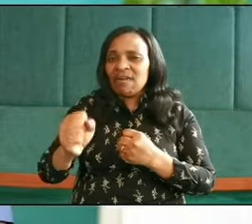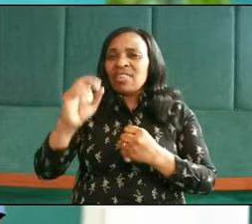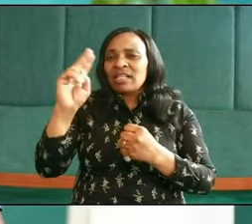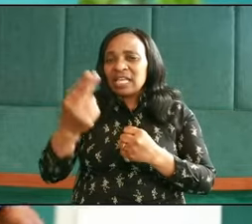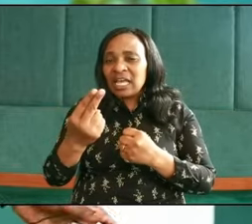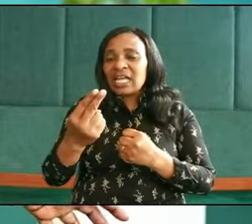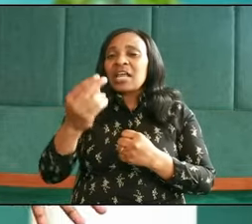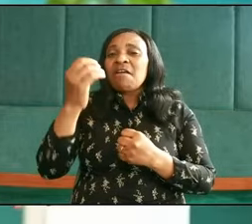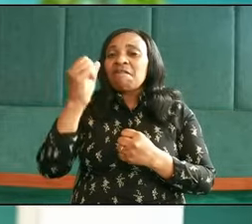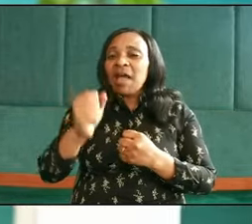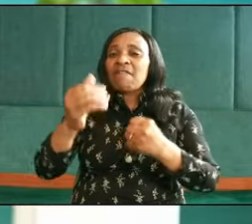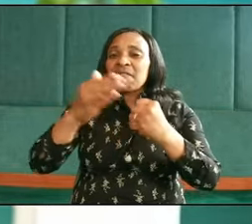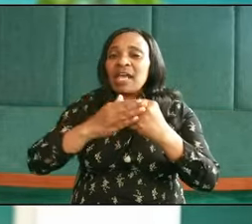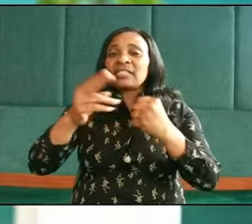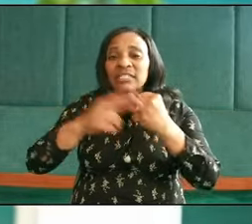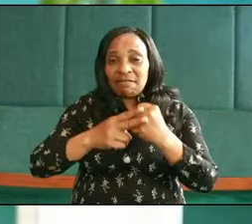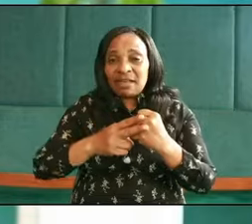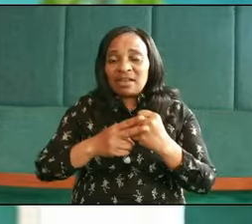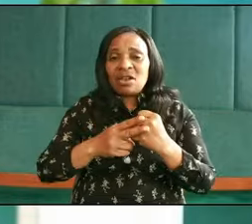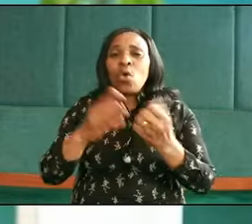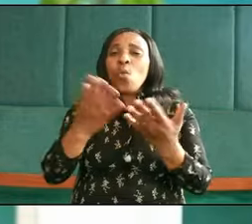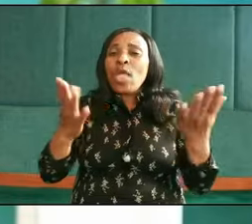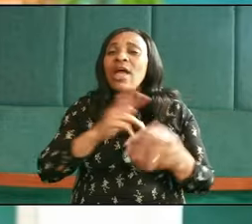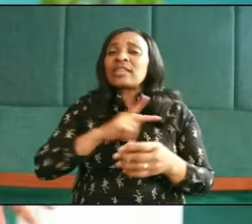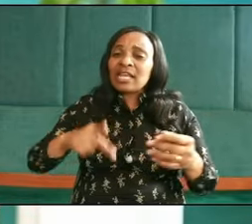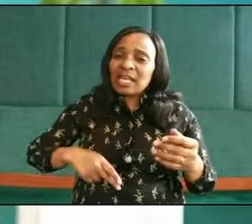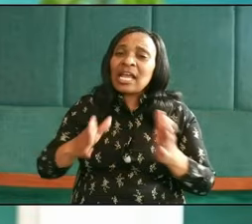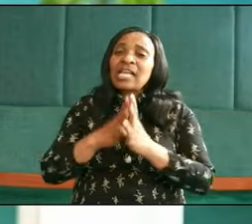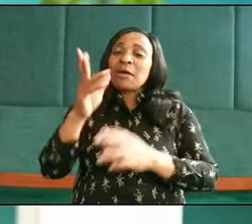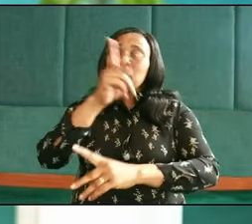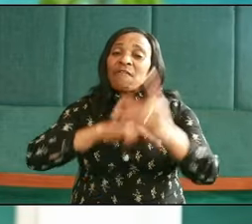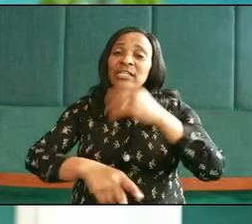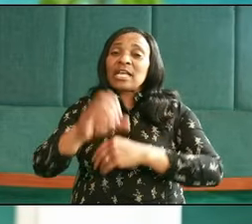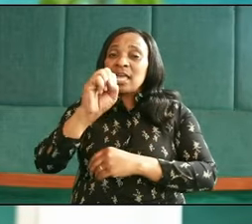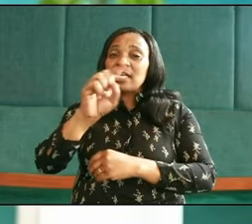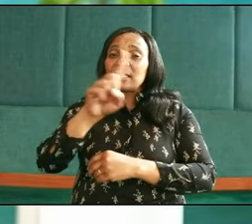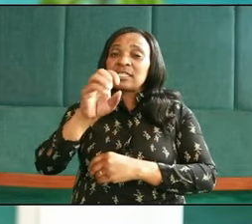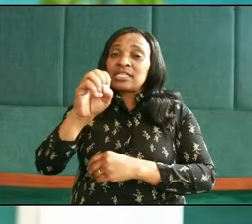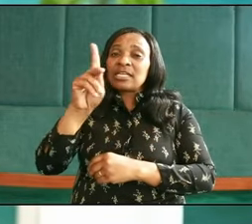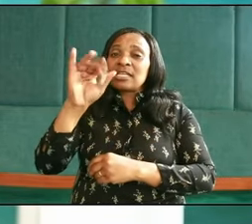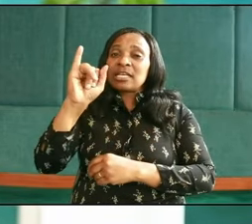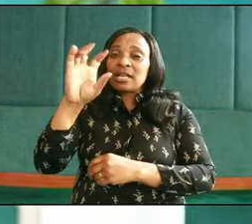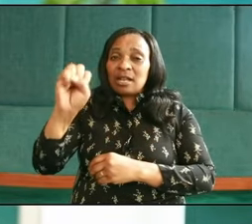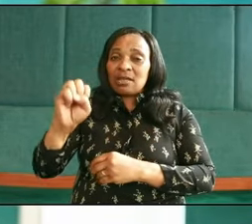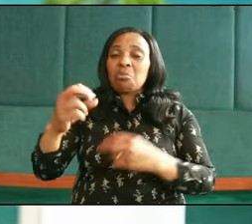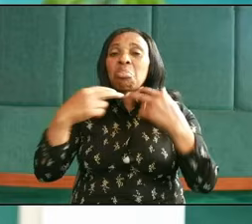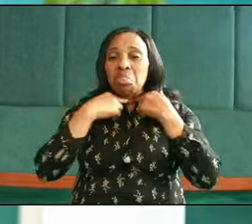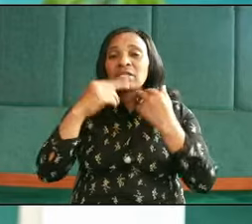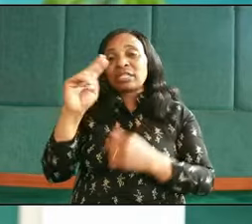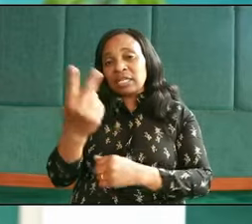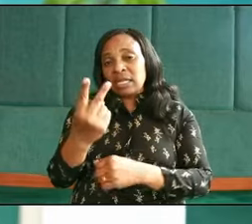597, where a king and Prophet Ezekiel was taken to captivity. Second